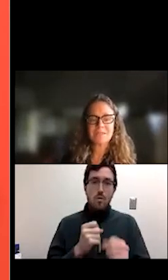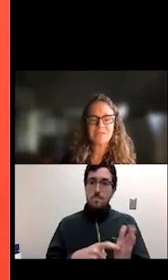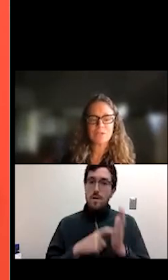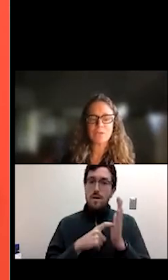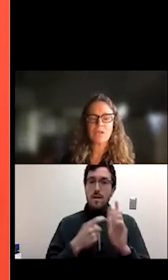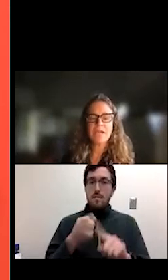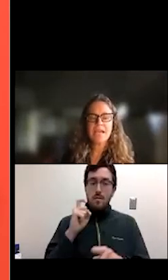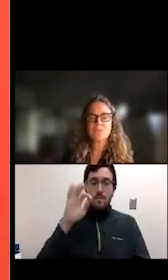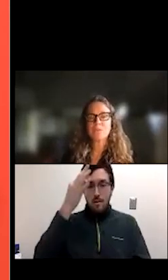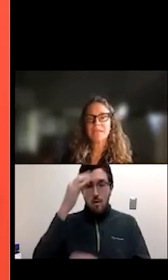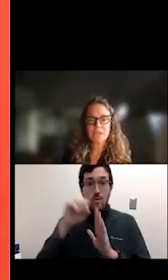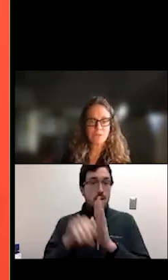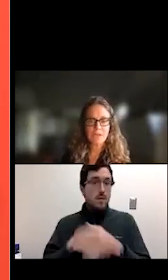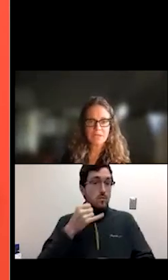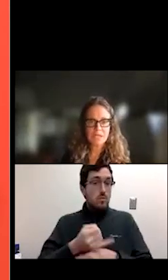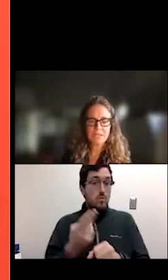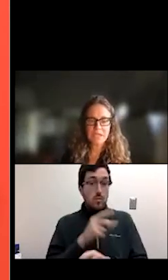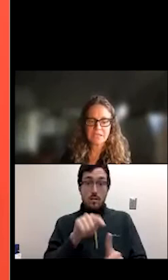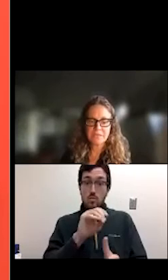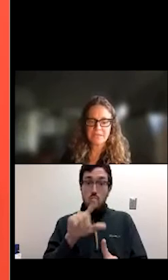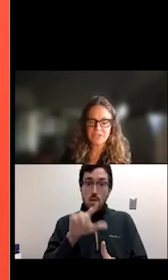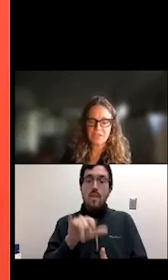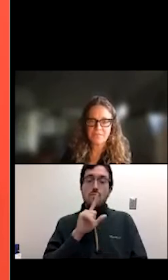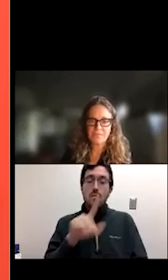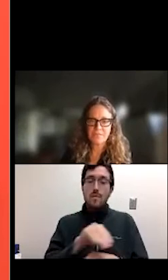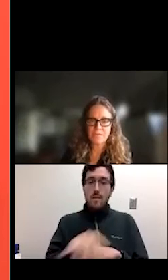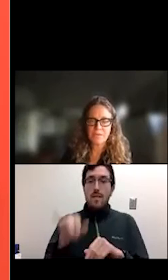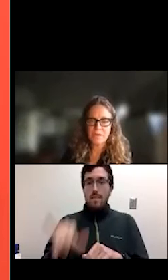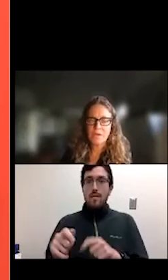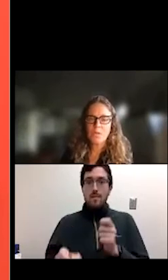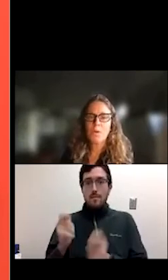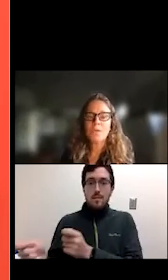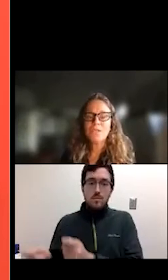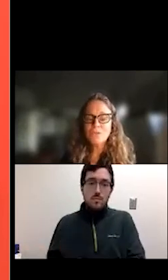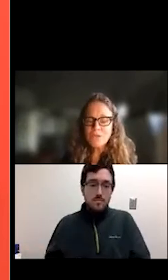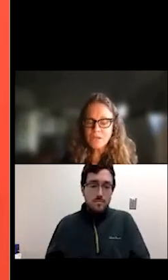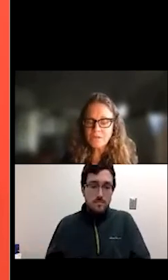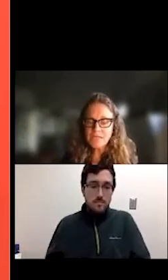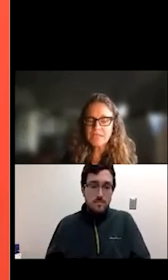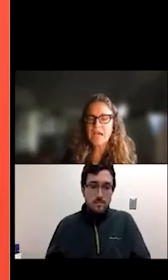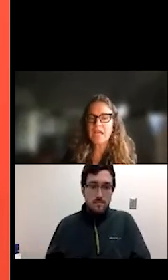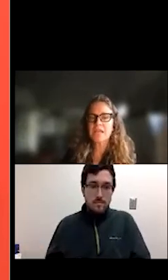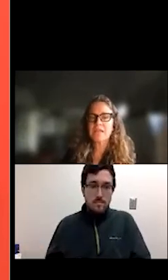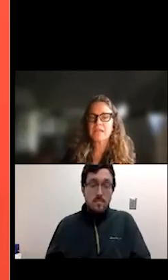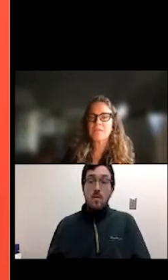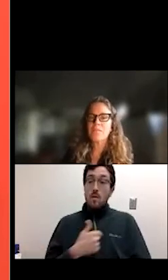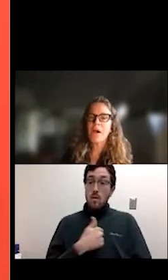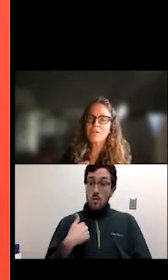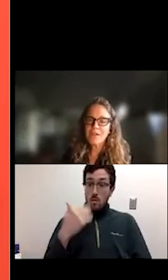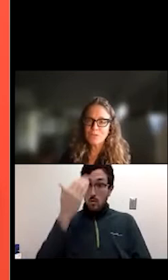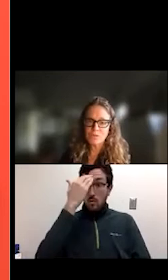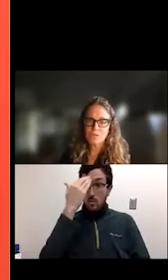to use a specific tool has really contributed to this customization. What we do know is that